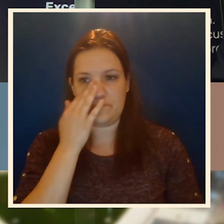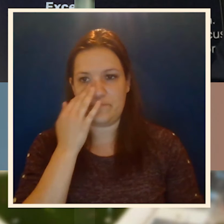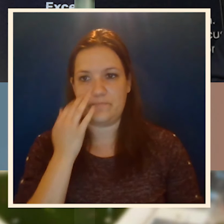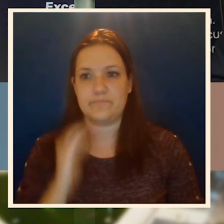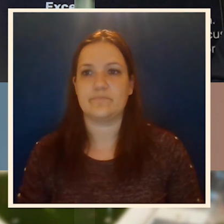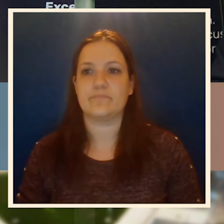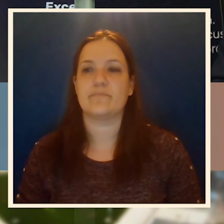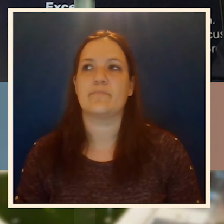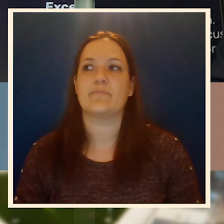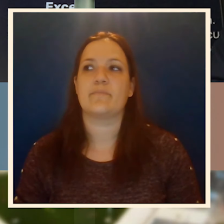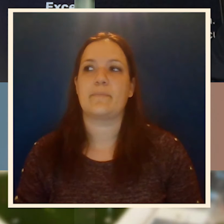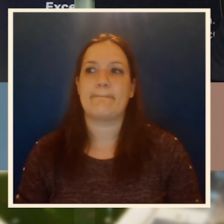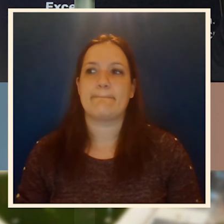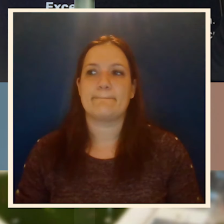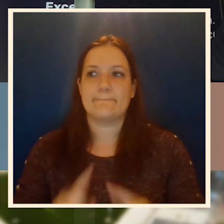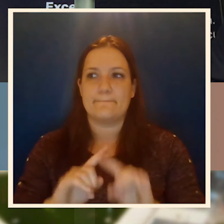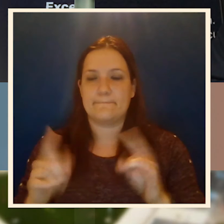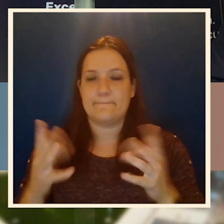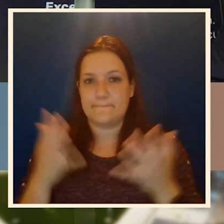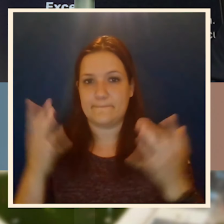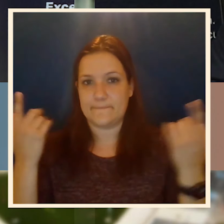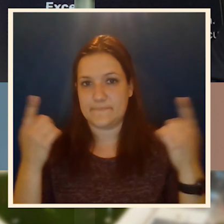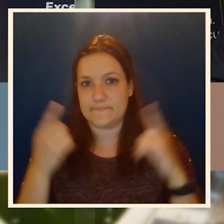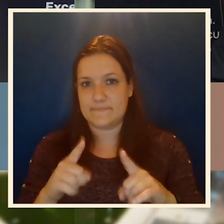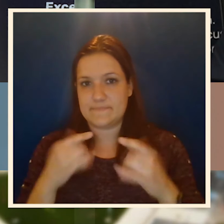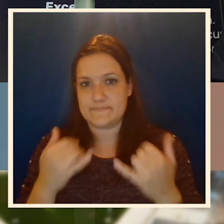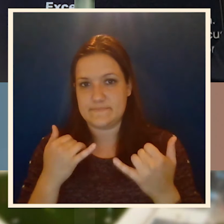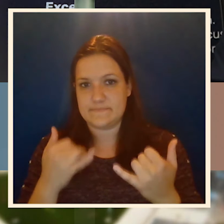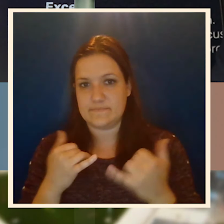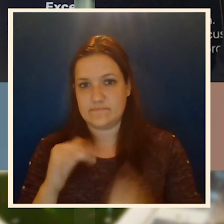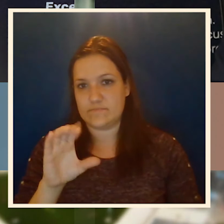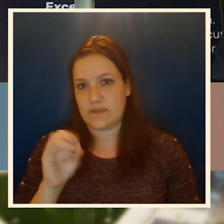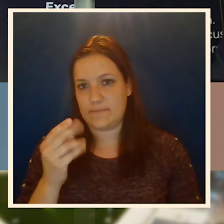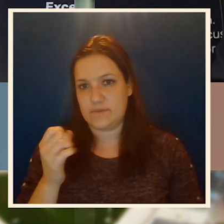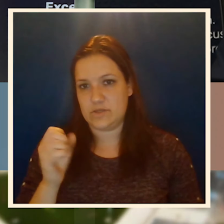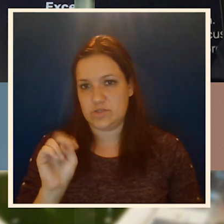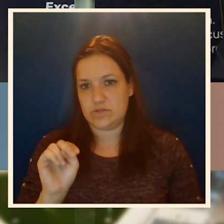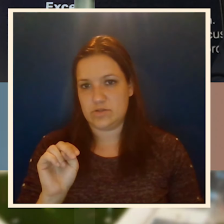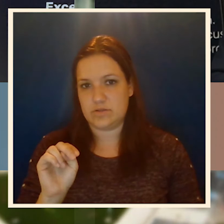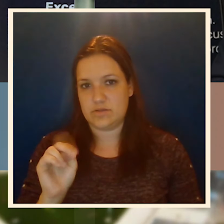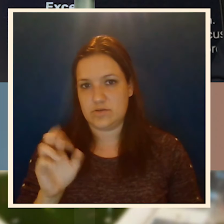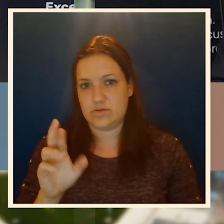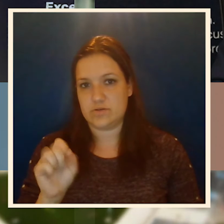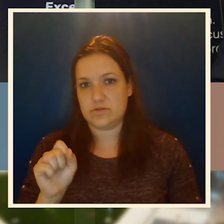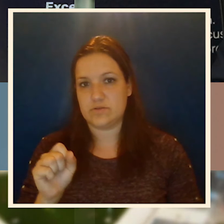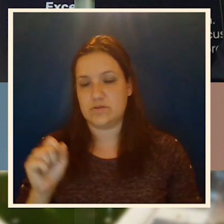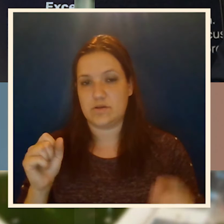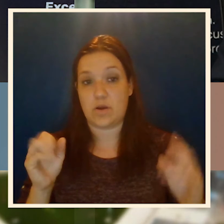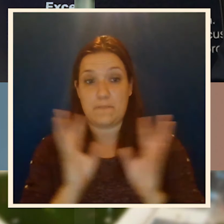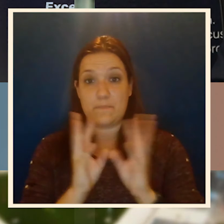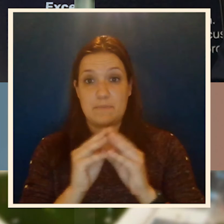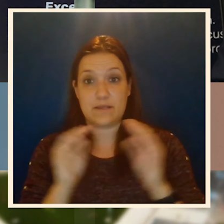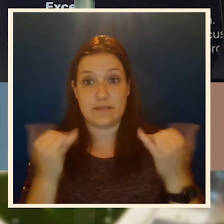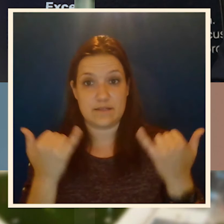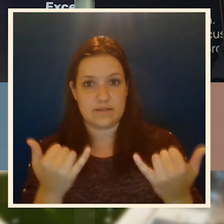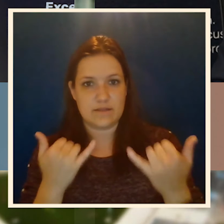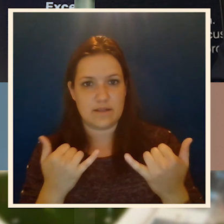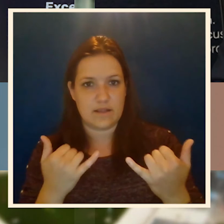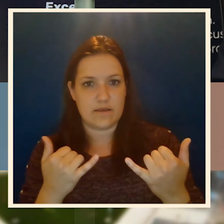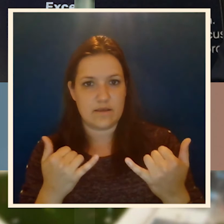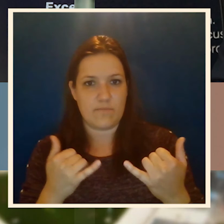law, they're required to. But what is likely to happen today,